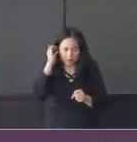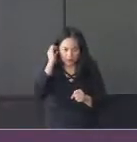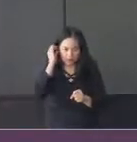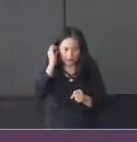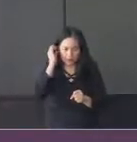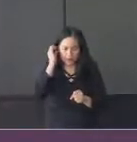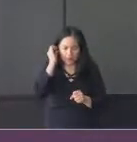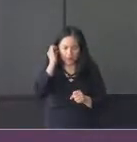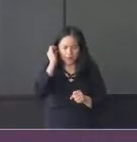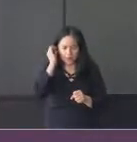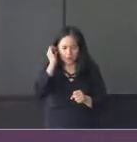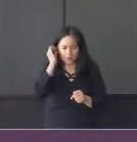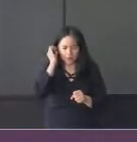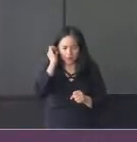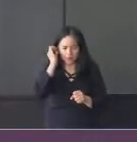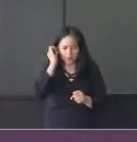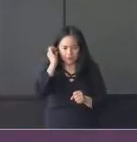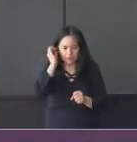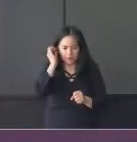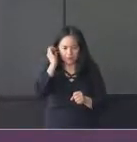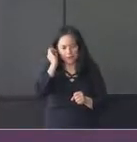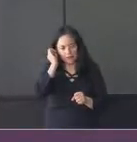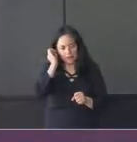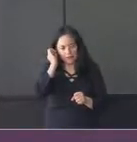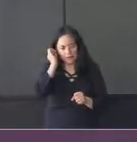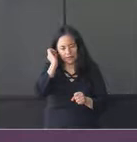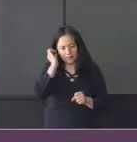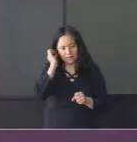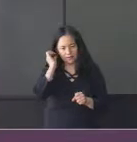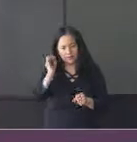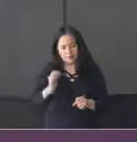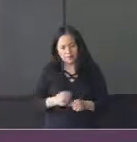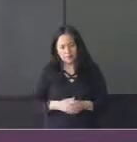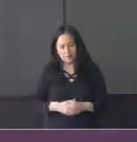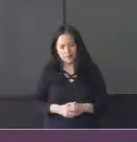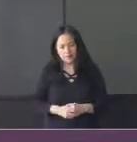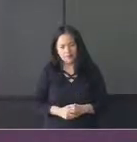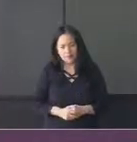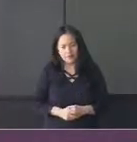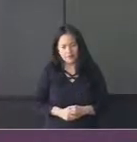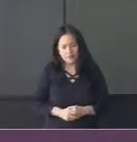Programmatic-wise, we have this cross-sectional pillar